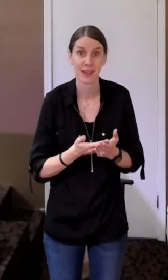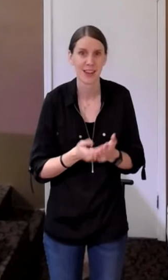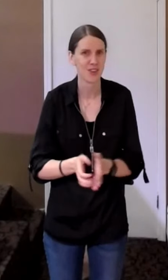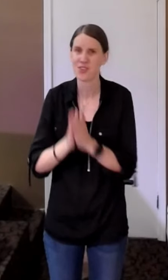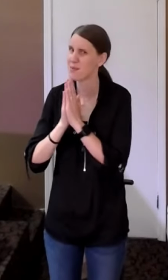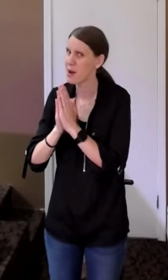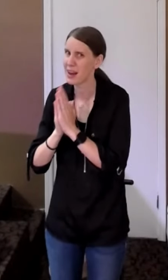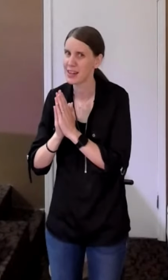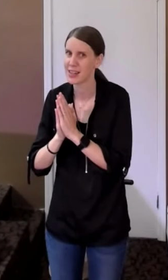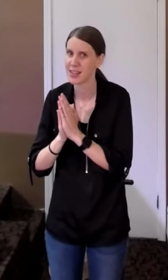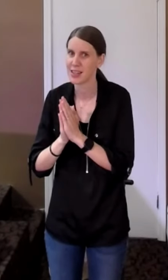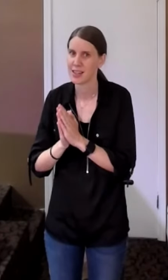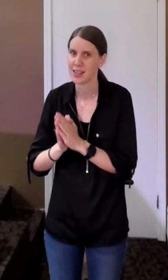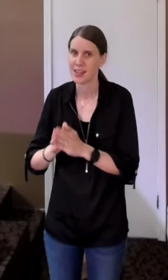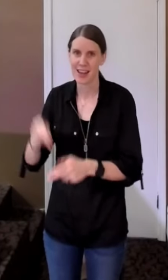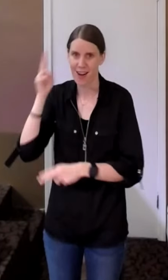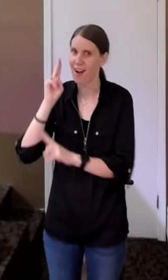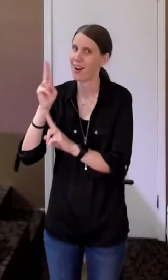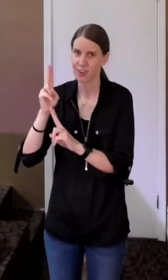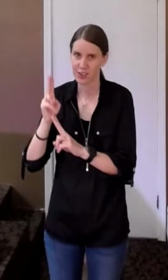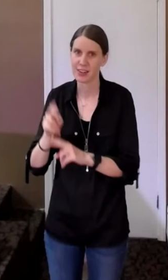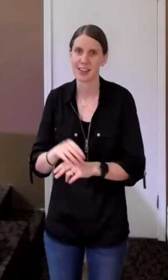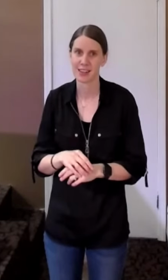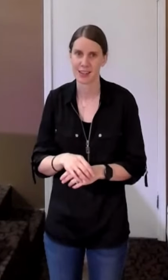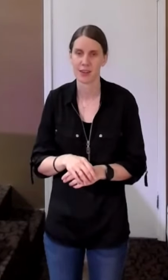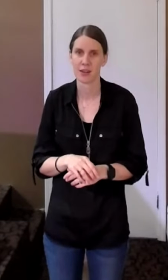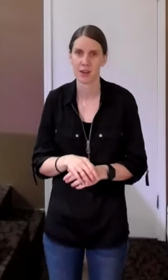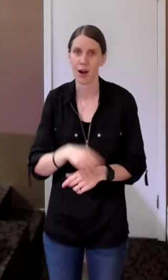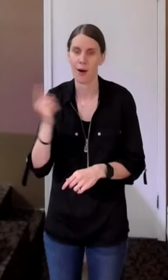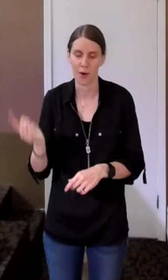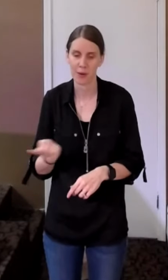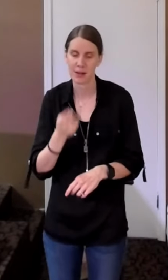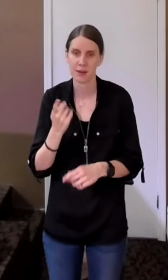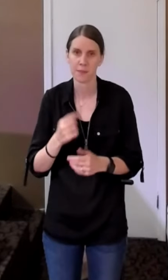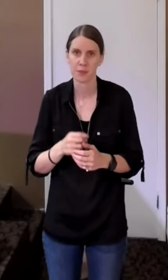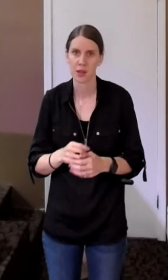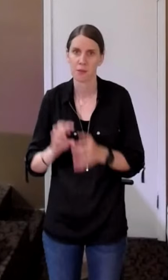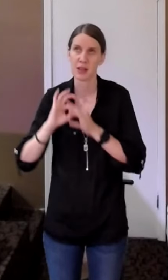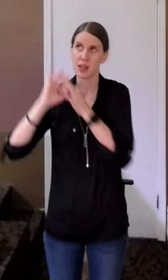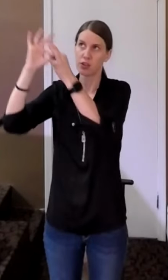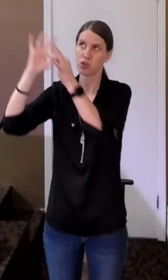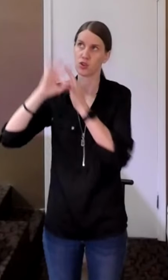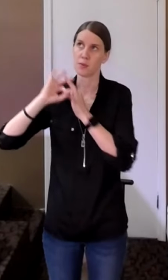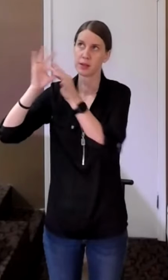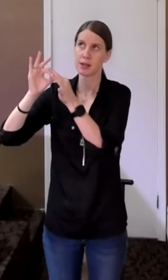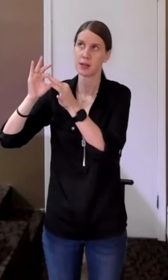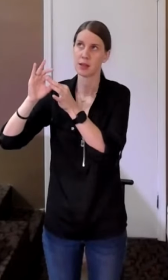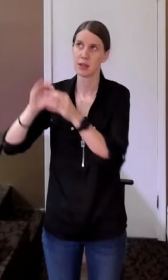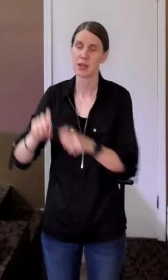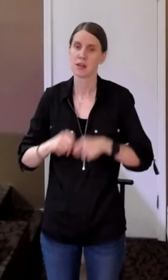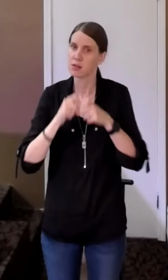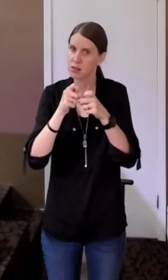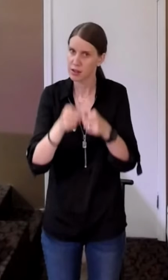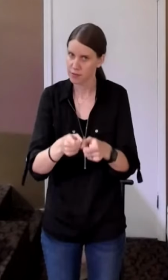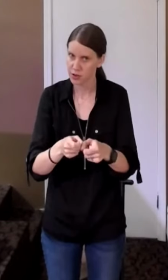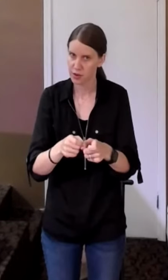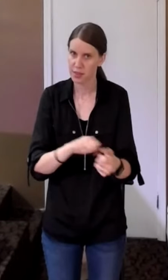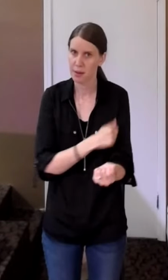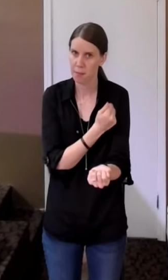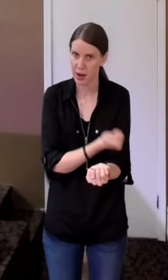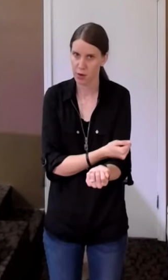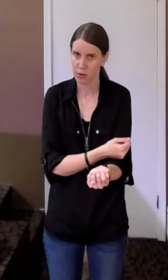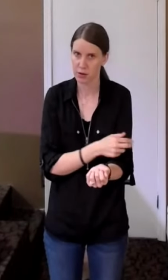turning to the Lord and lifting up His name and seeking for guidance. You know, her relationship to God is what empowers this